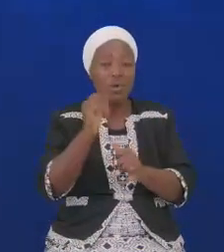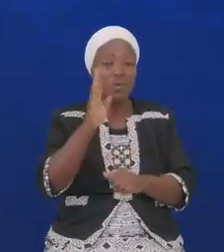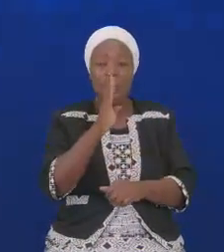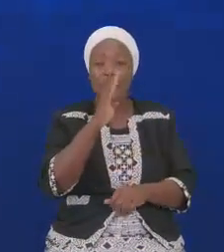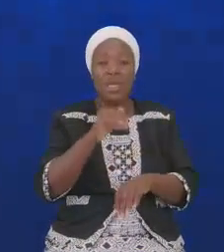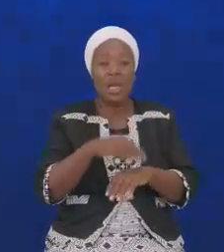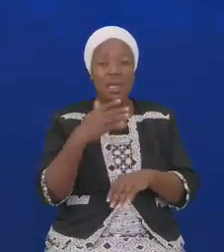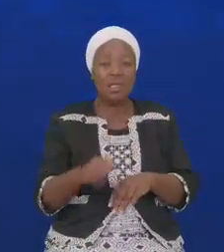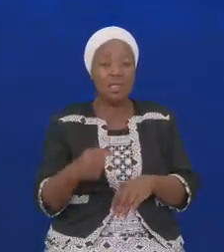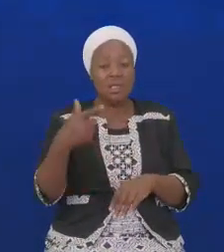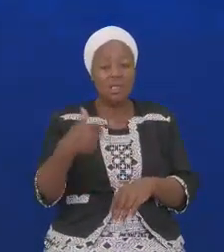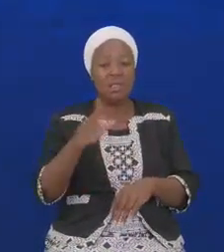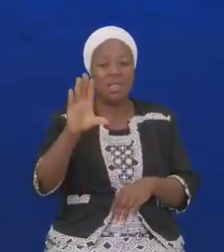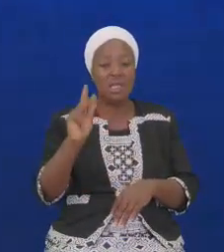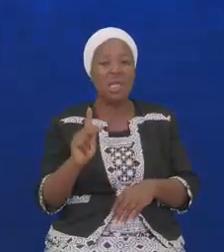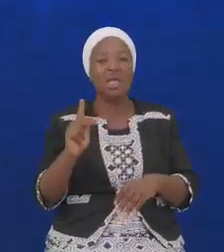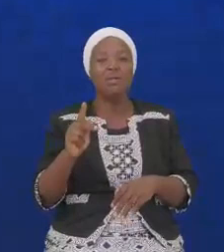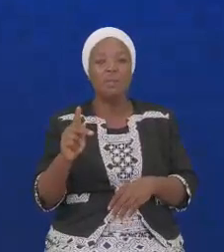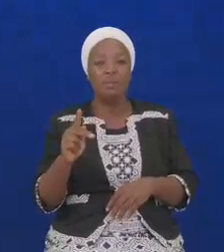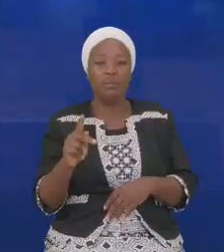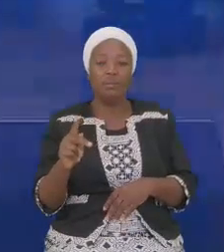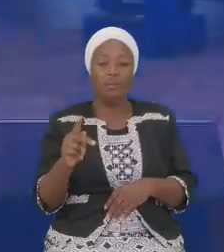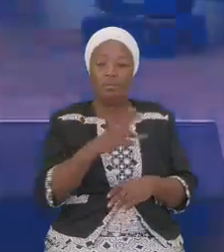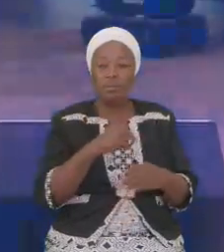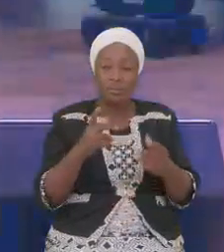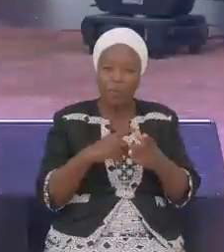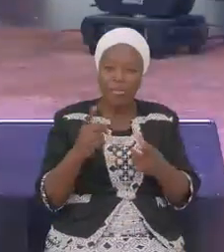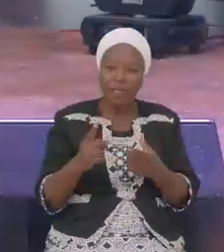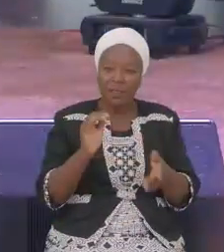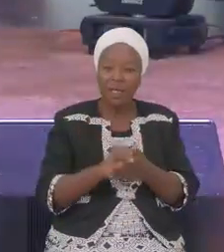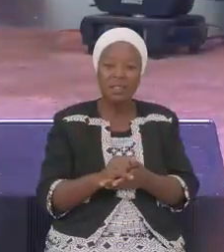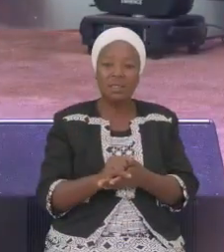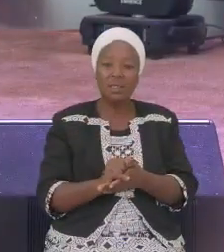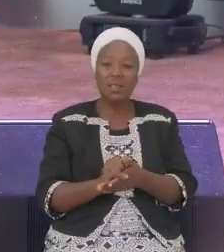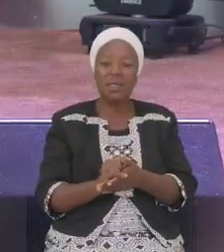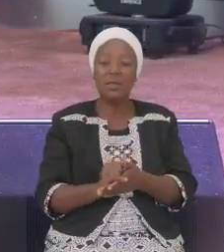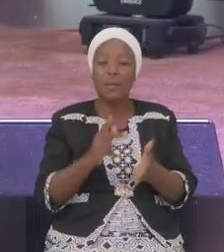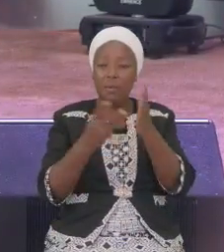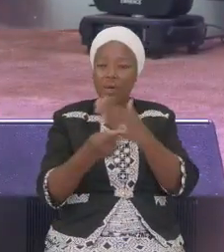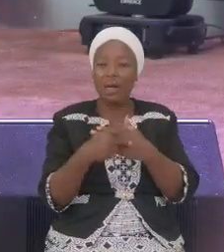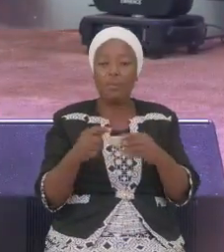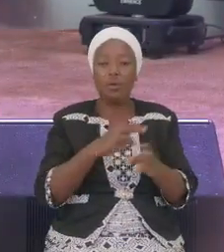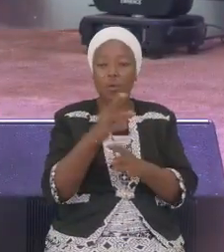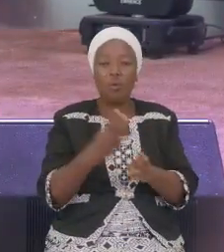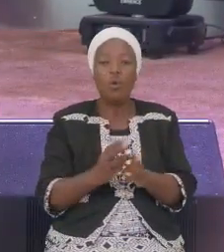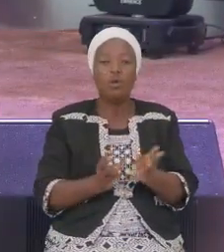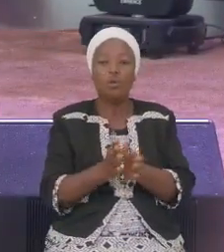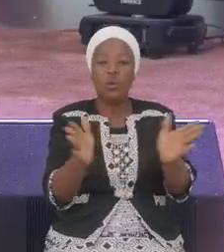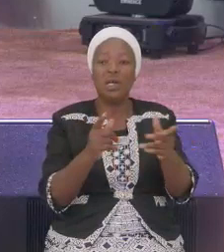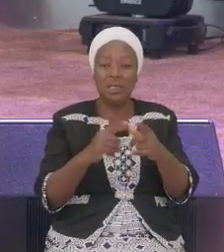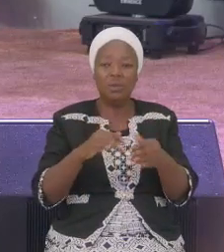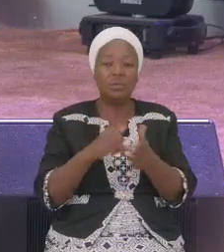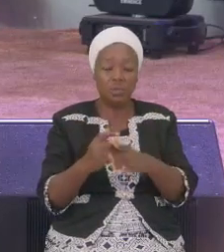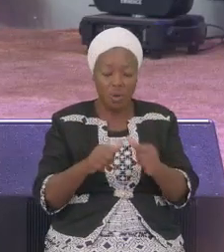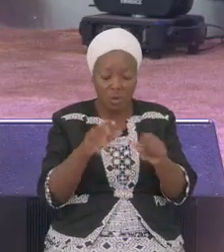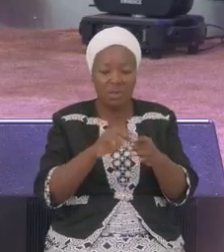the GCK, at the gospel proclamation, the crusade worldwide, we're still going to be pursuing that